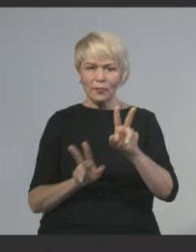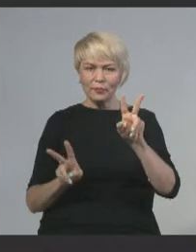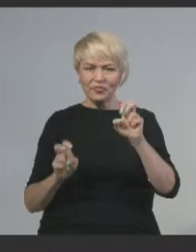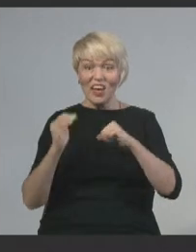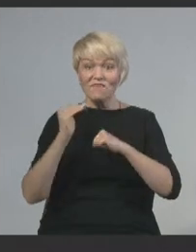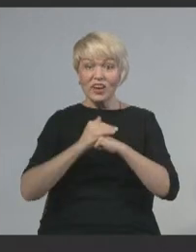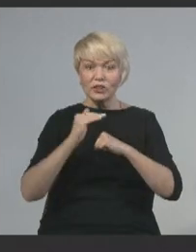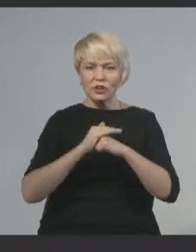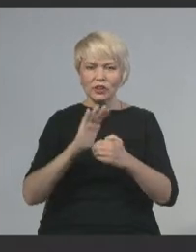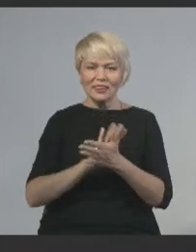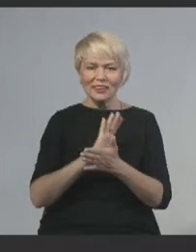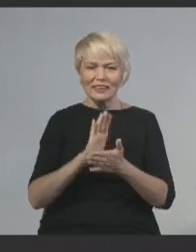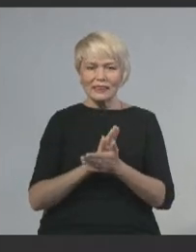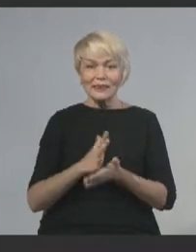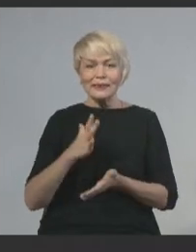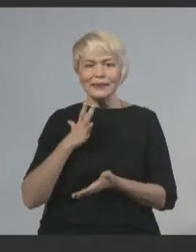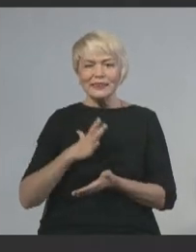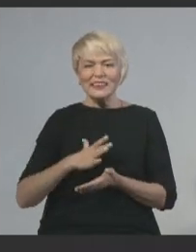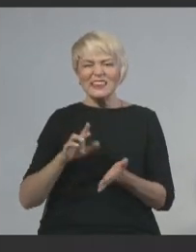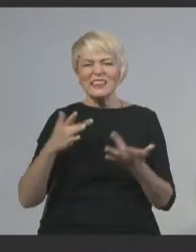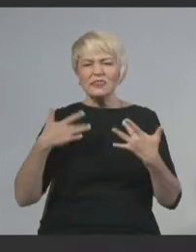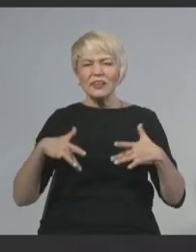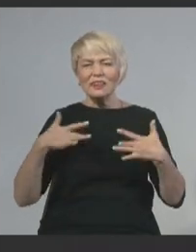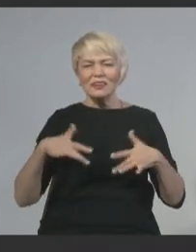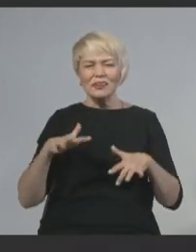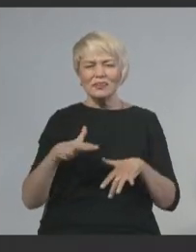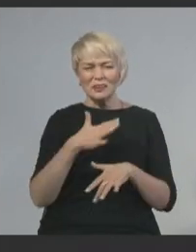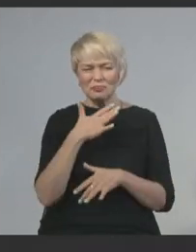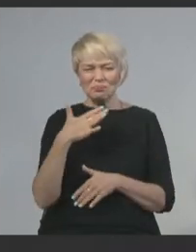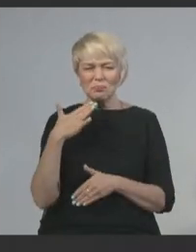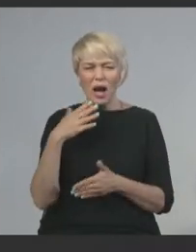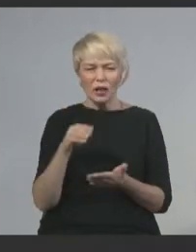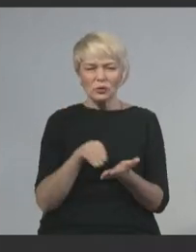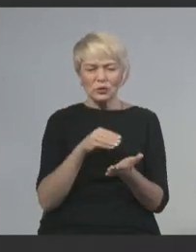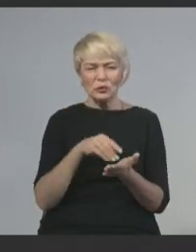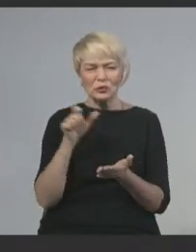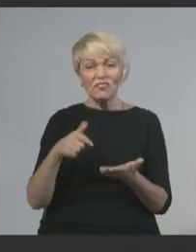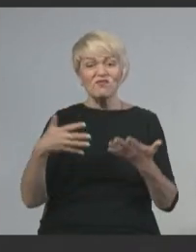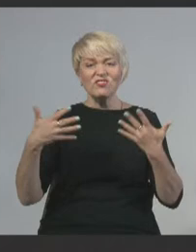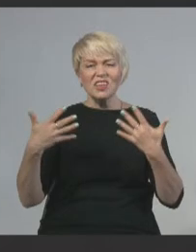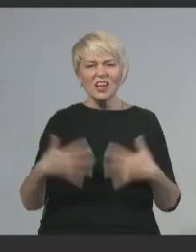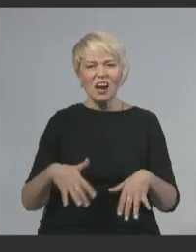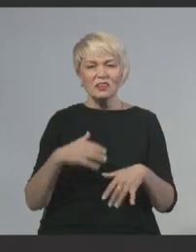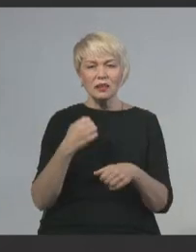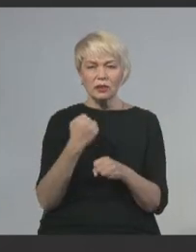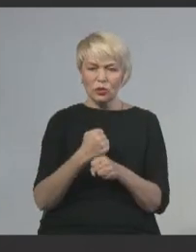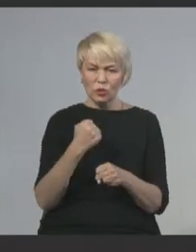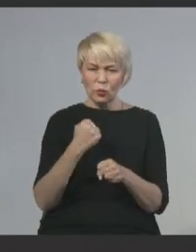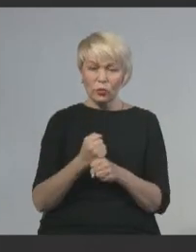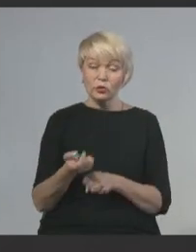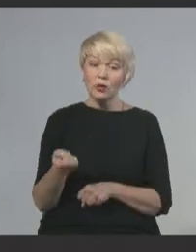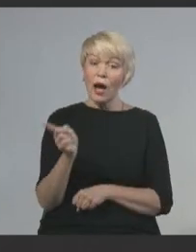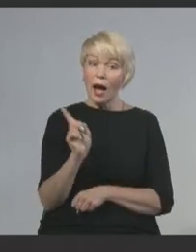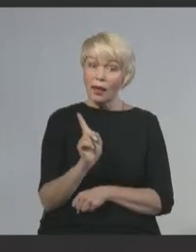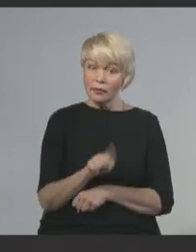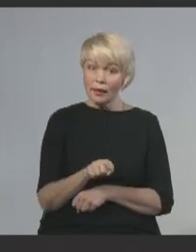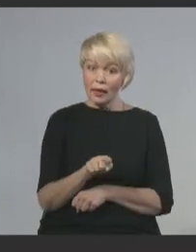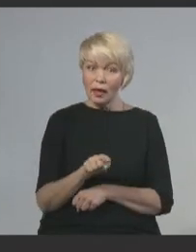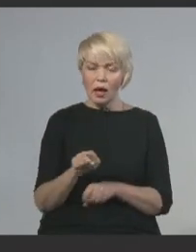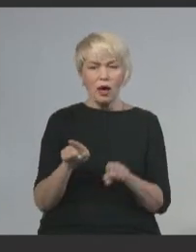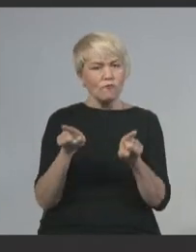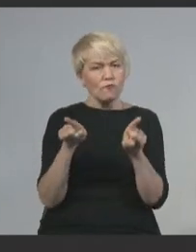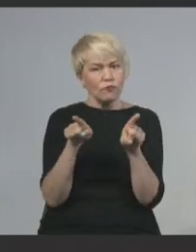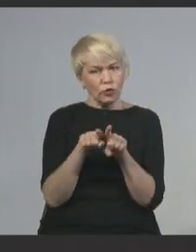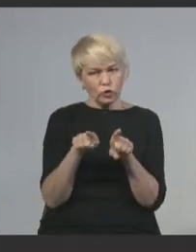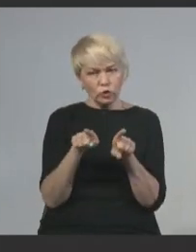journalists have to leave their work but at the same time well i work in